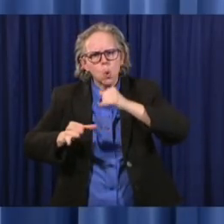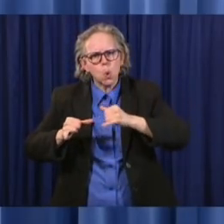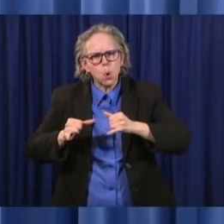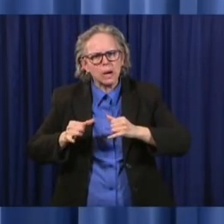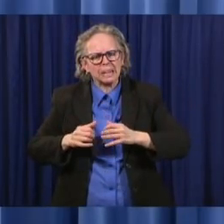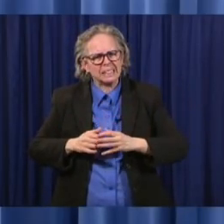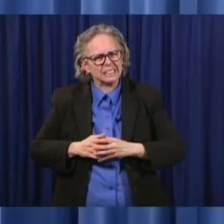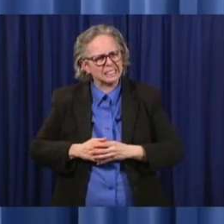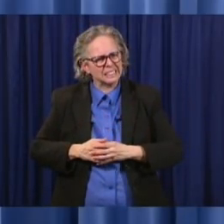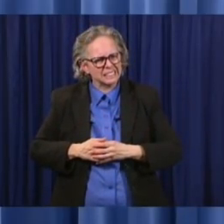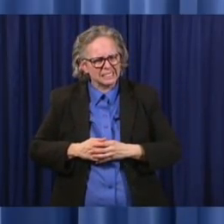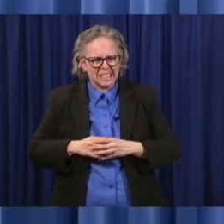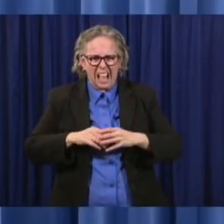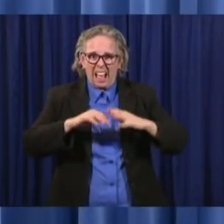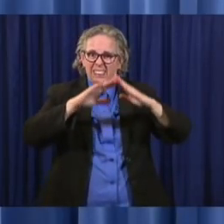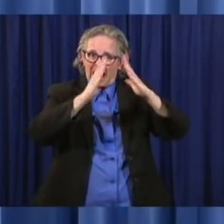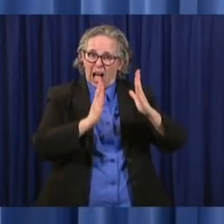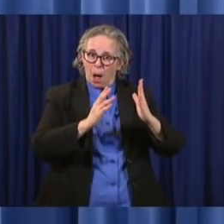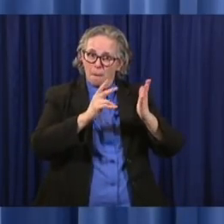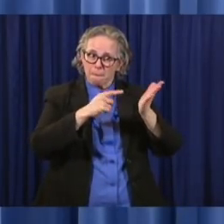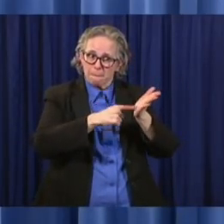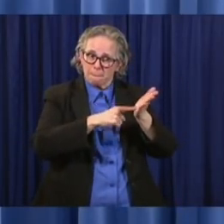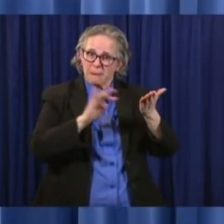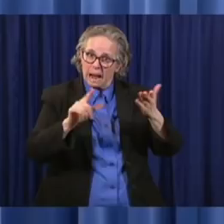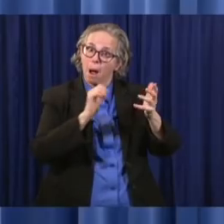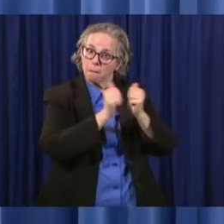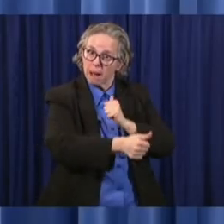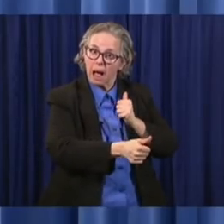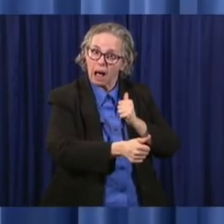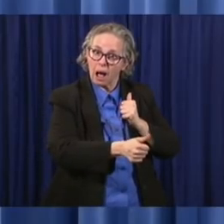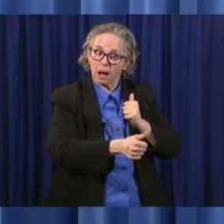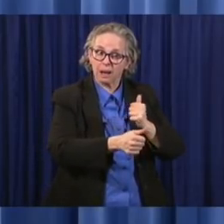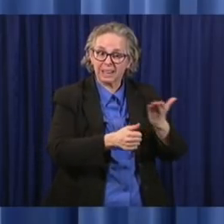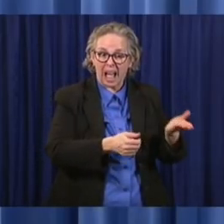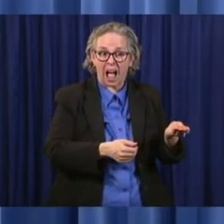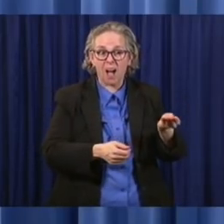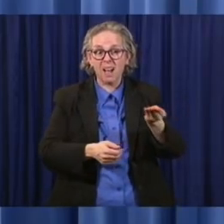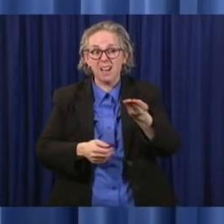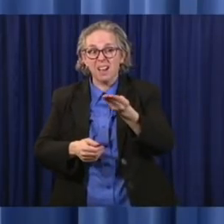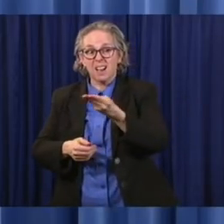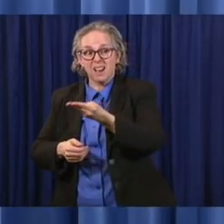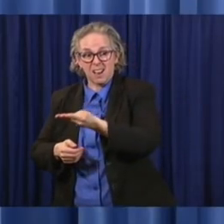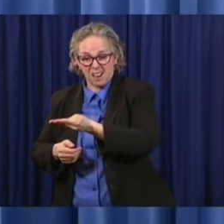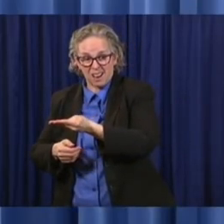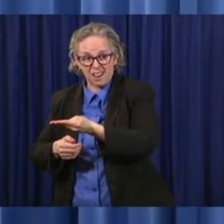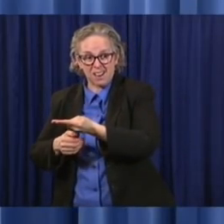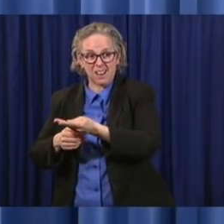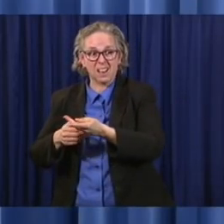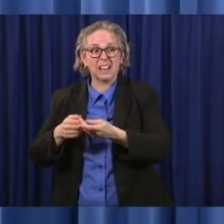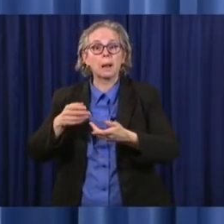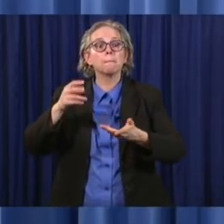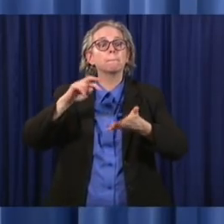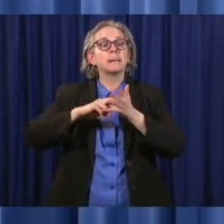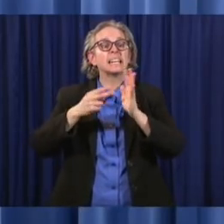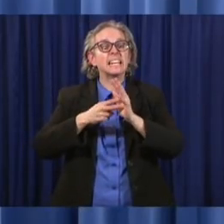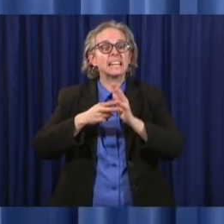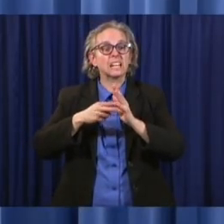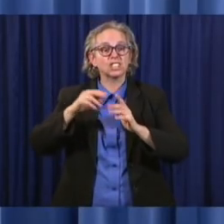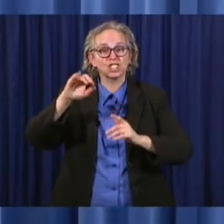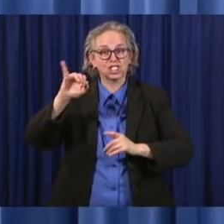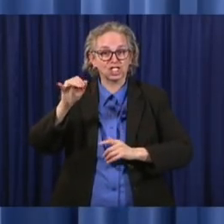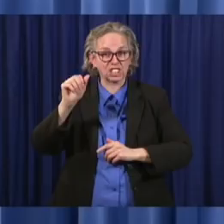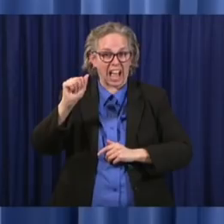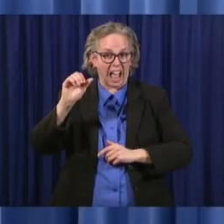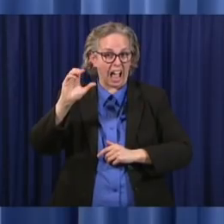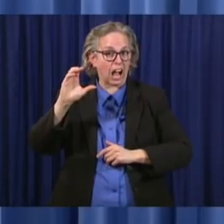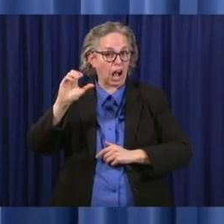once an order was issued, if JCAR, legislative branch agency, did not take any